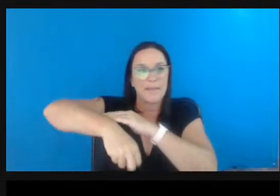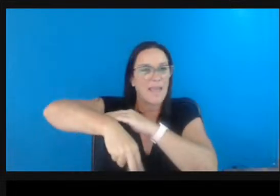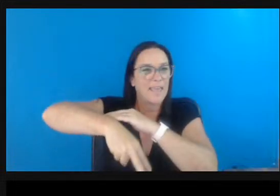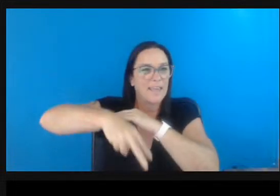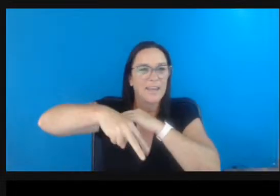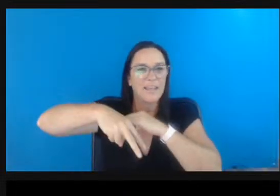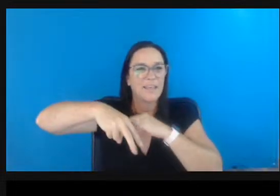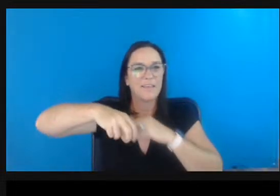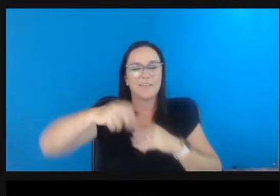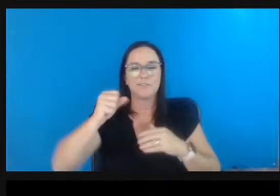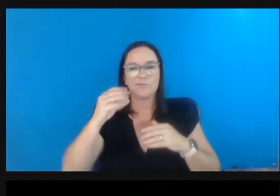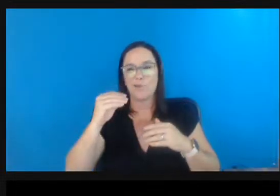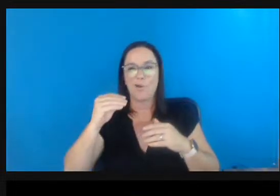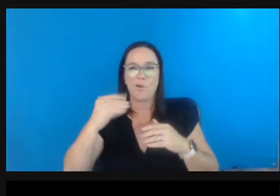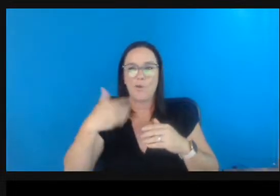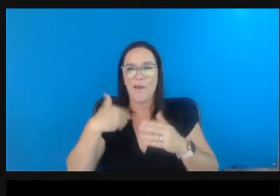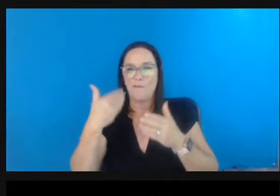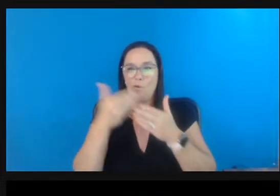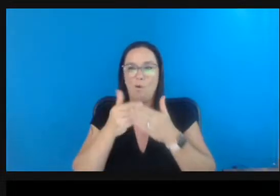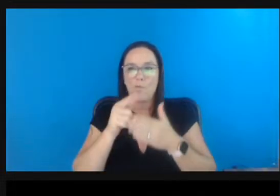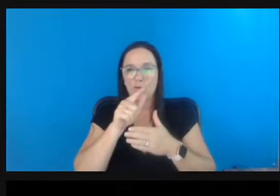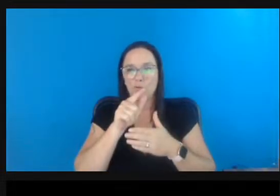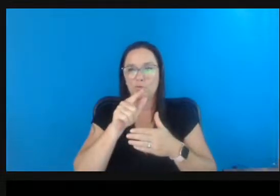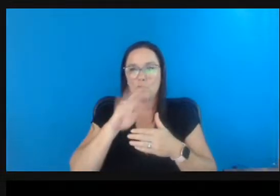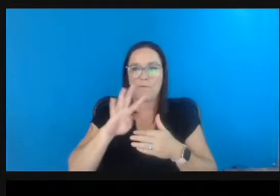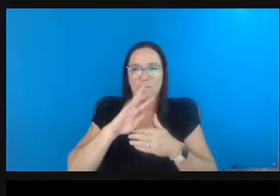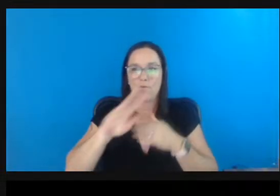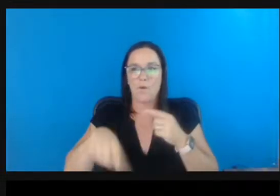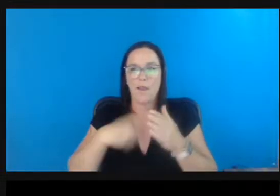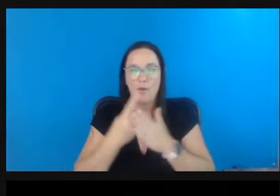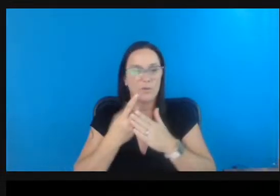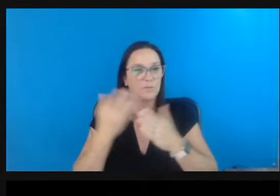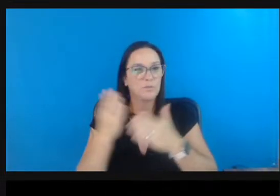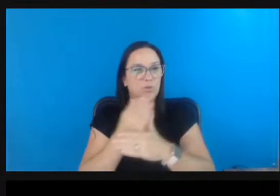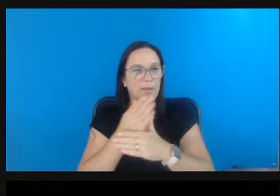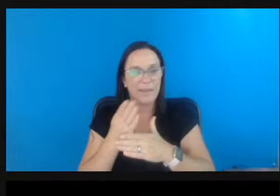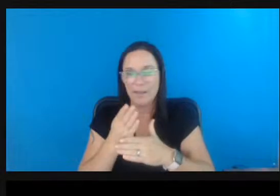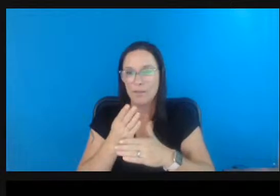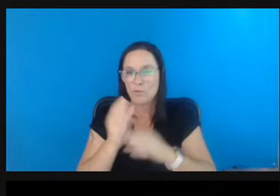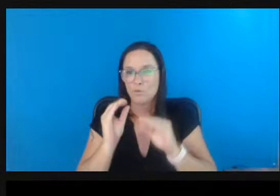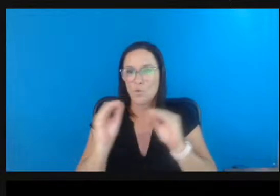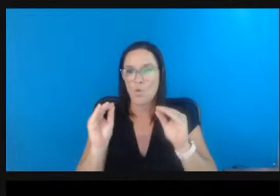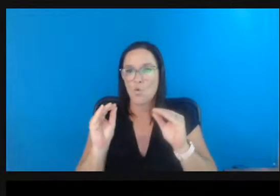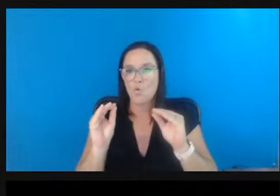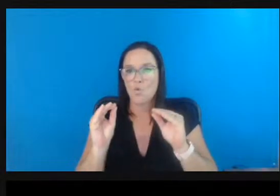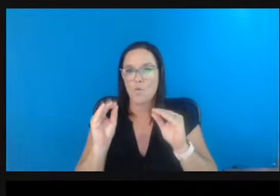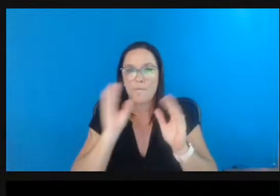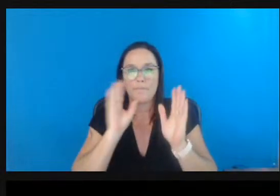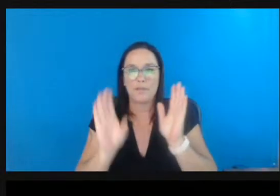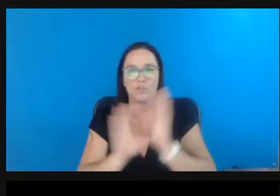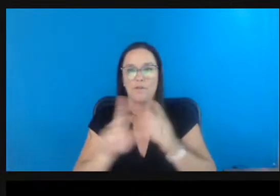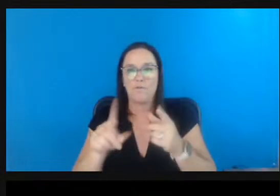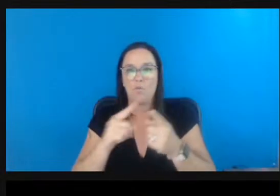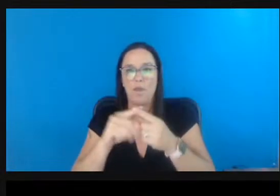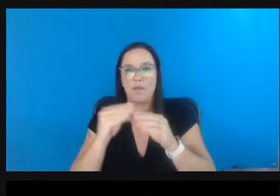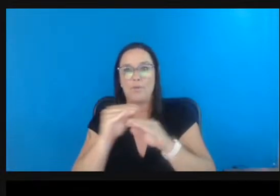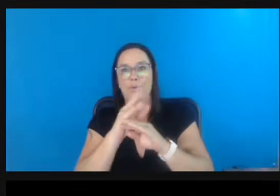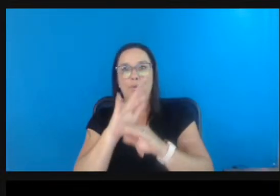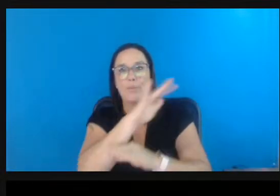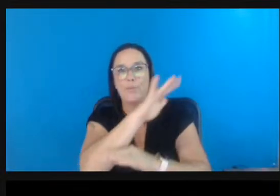having almost 48 hours in between there, and it looks like we actually missed this capture. There's no image of this in that time.